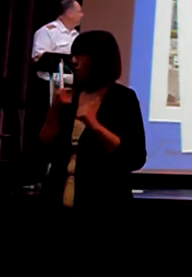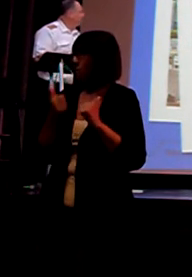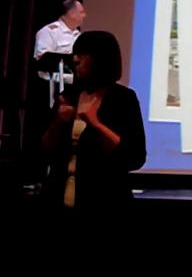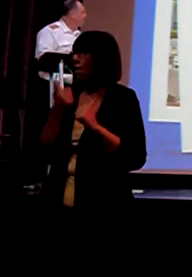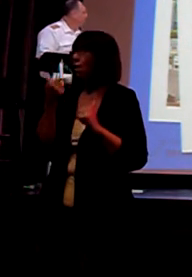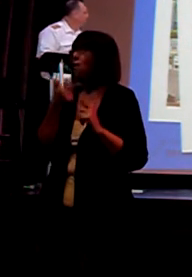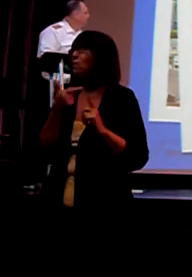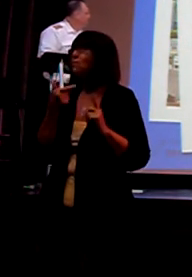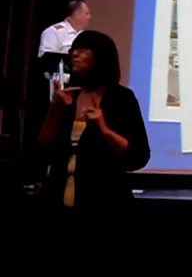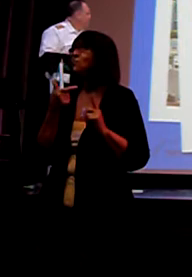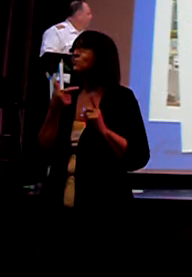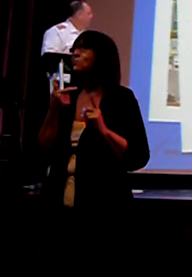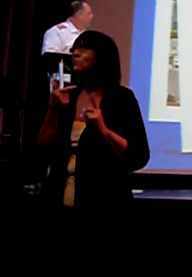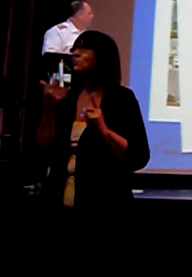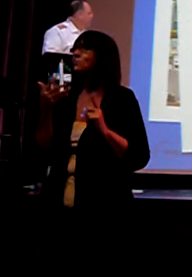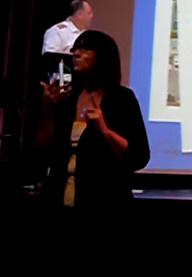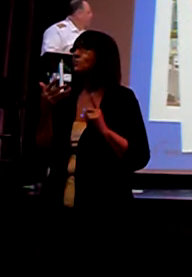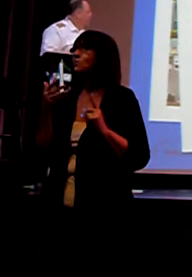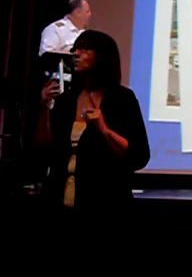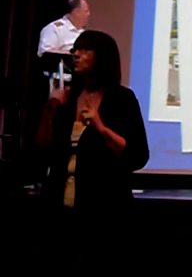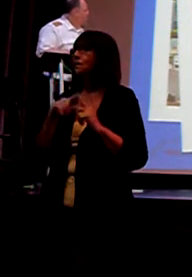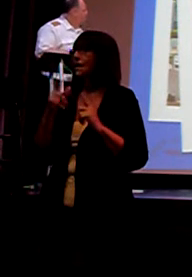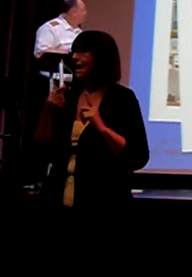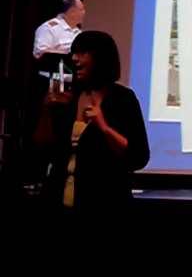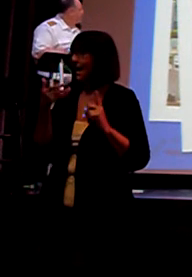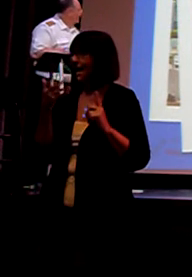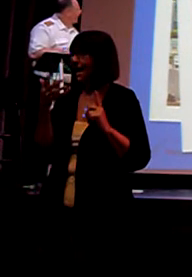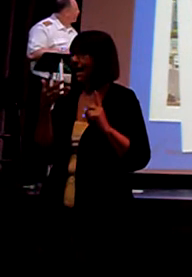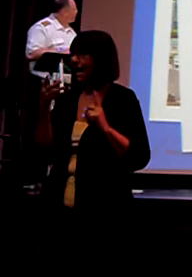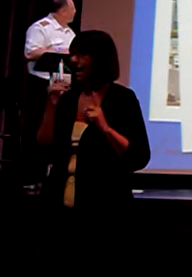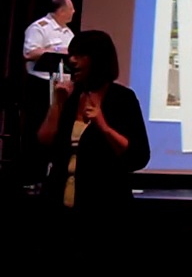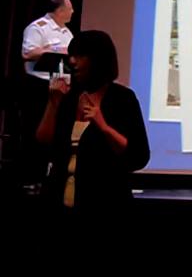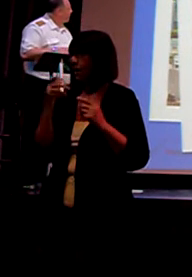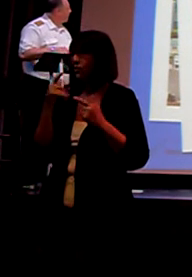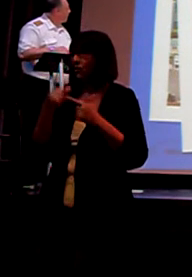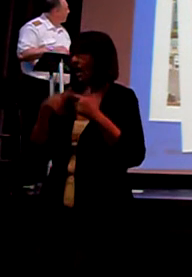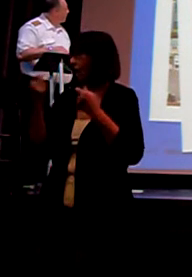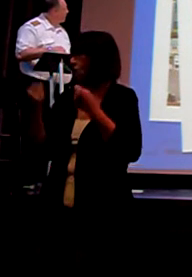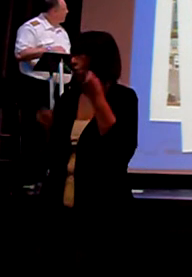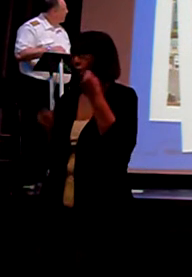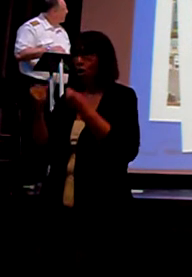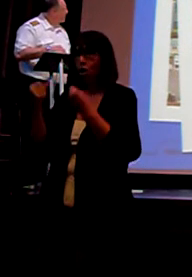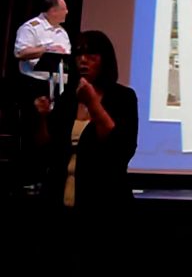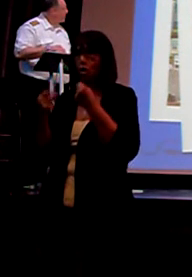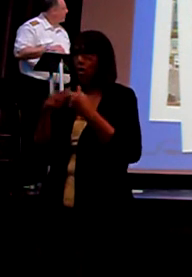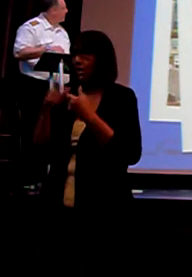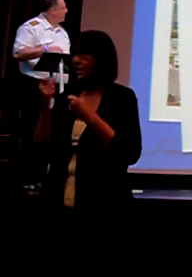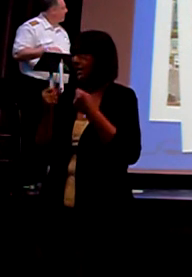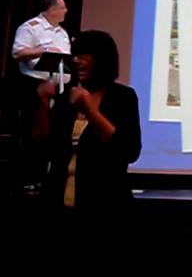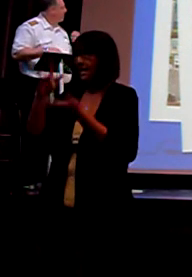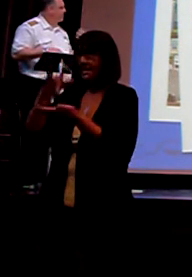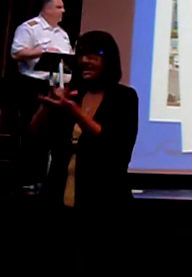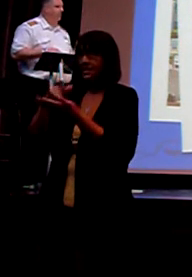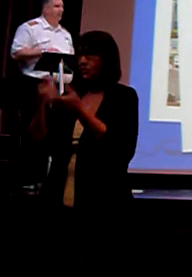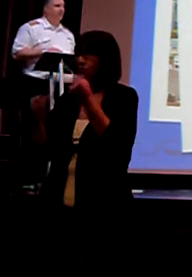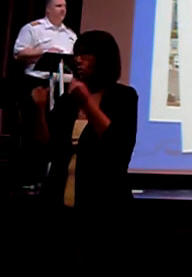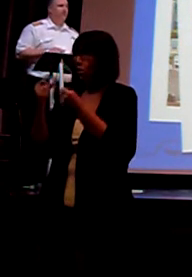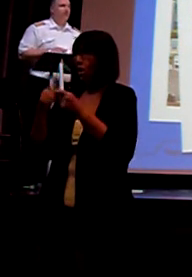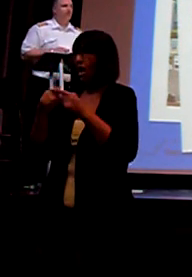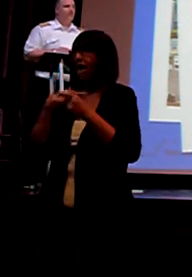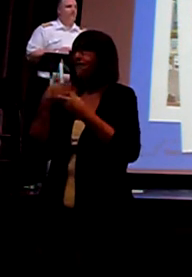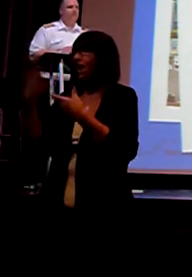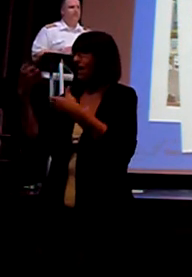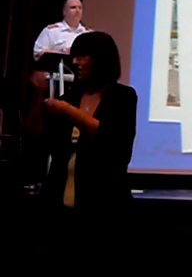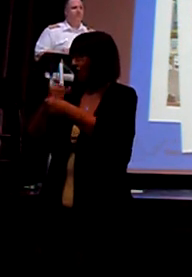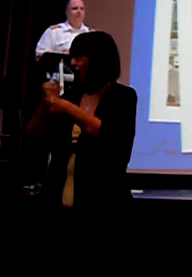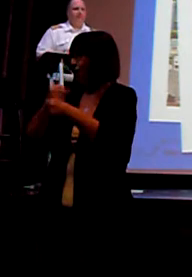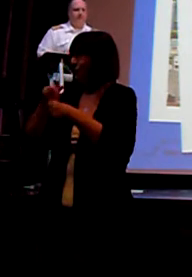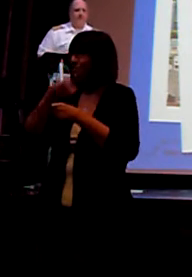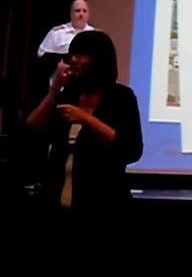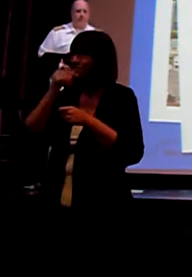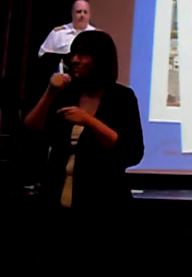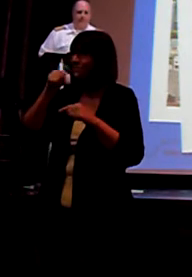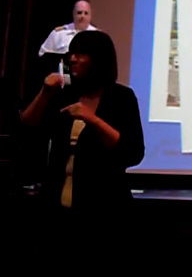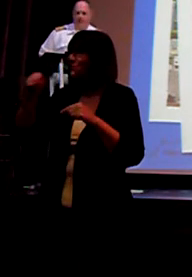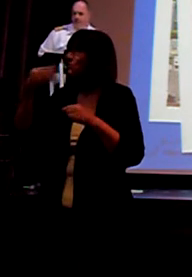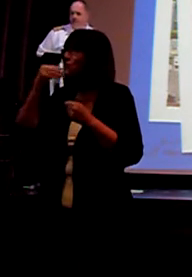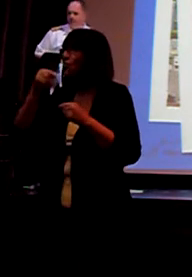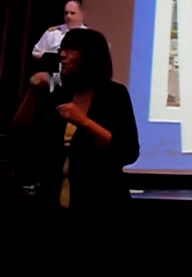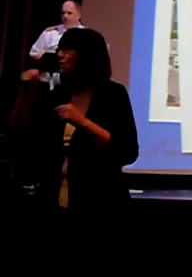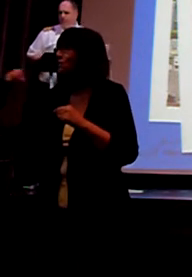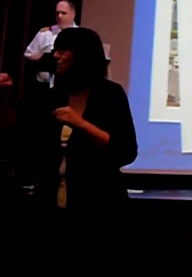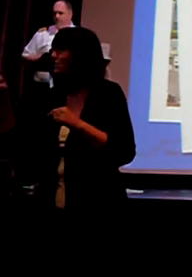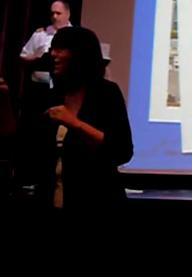and cars are not allowed to drive in here in the center, and a lot of coffee shops and small little stores,